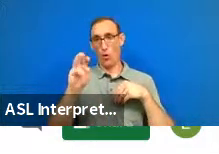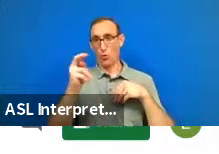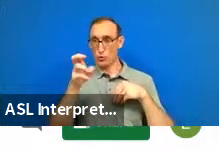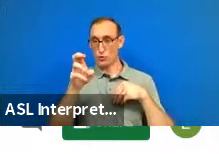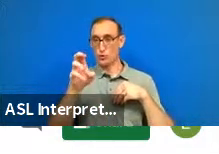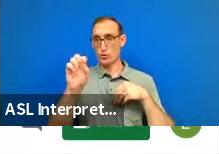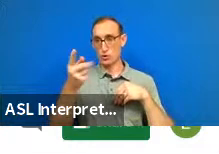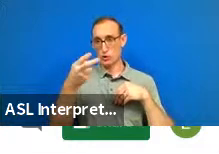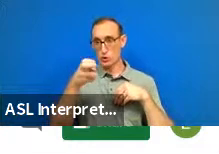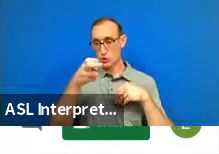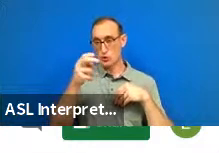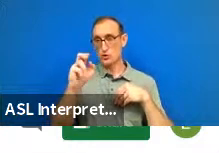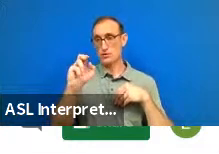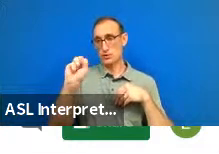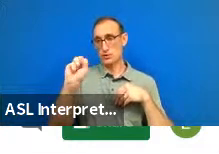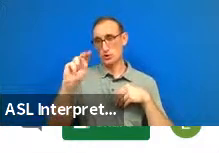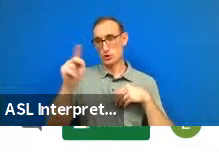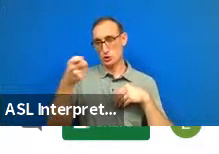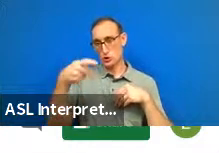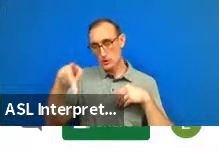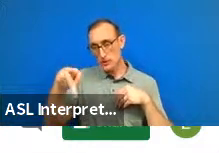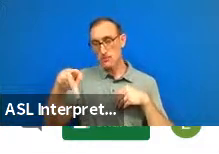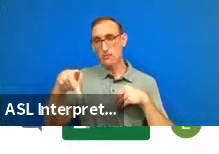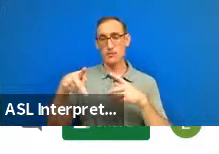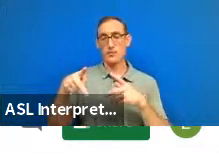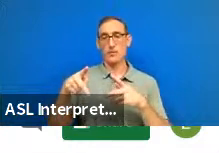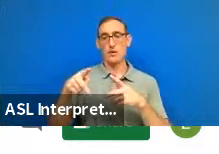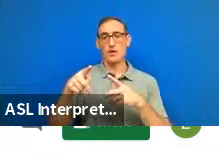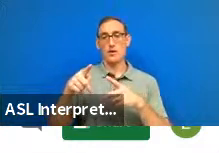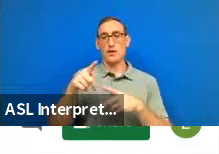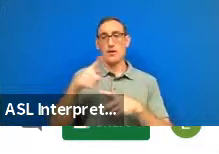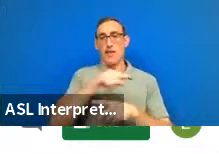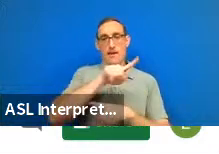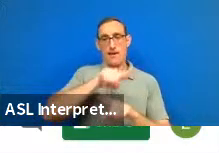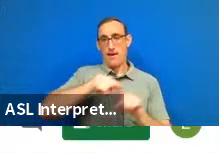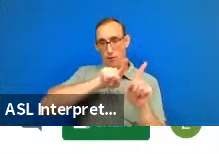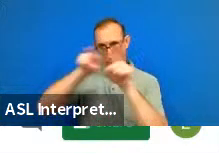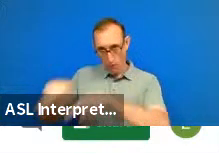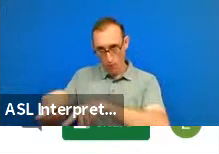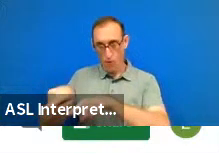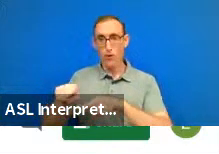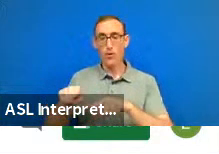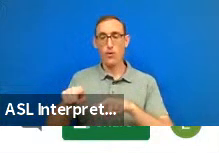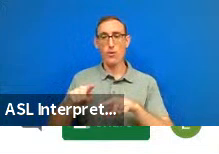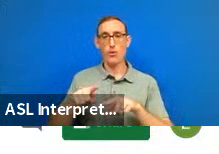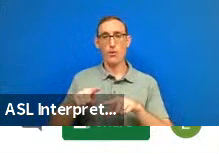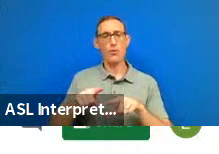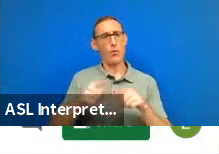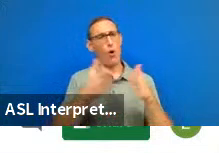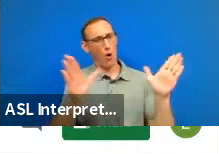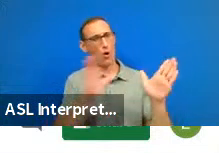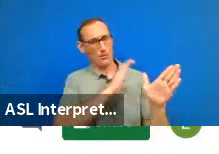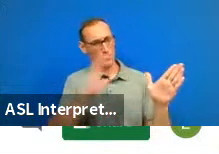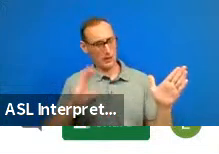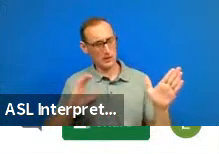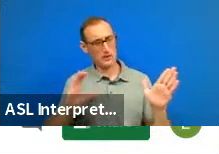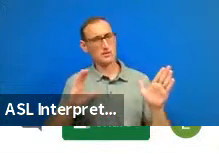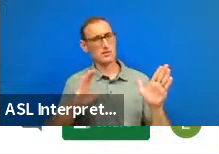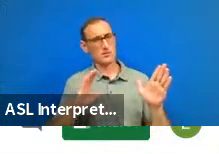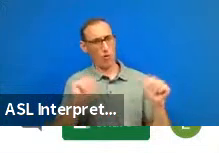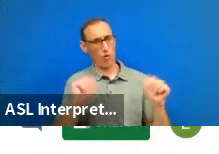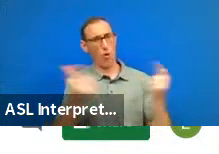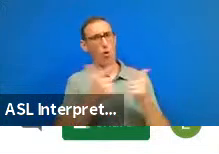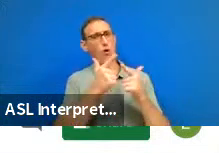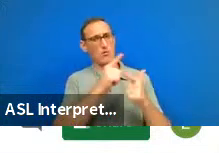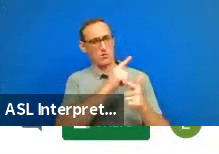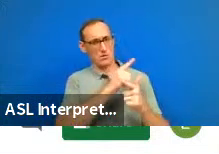Yes, sir. All committee meetings are open, but advisory committees are actually, that's a whole different type of committee. That's not property or finance or any of